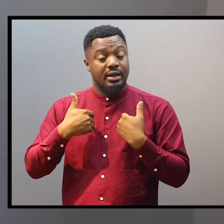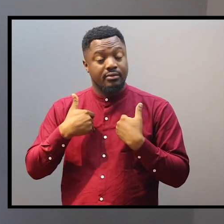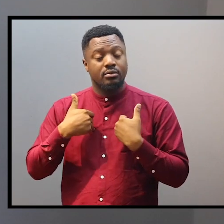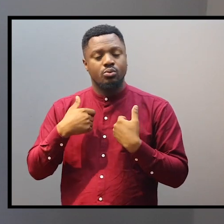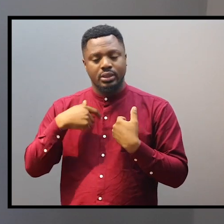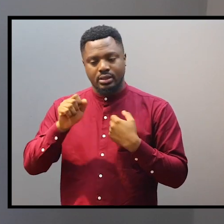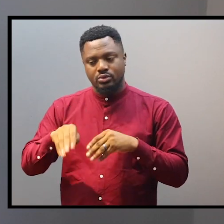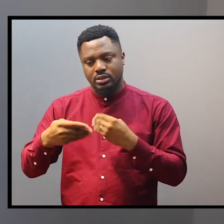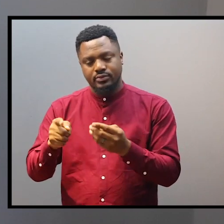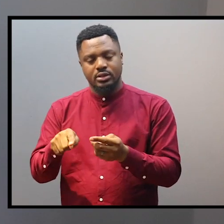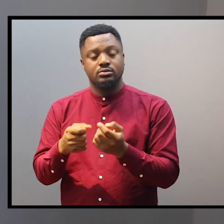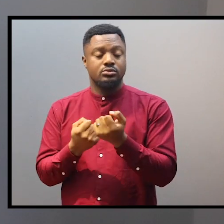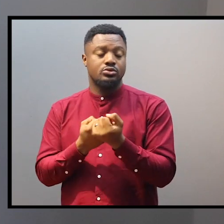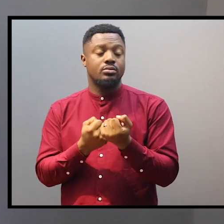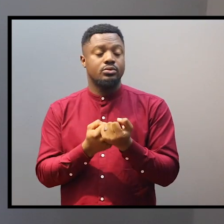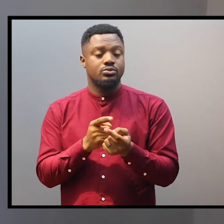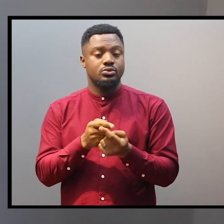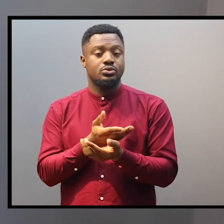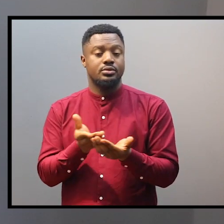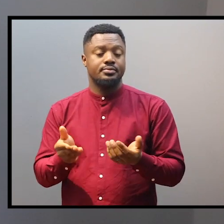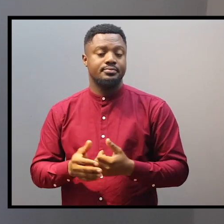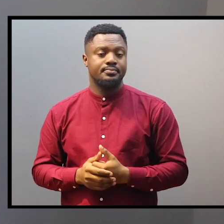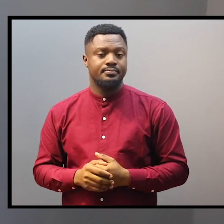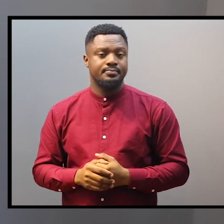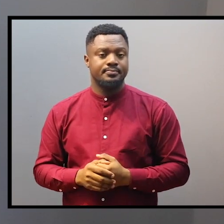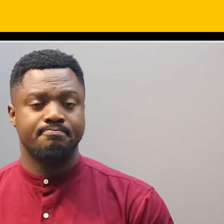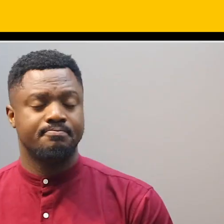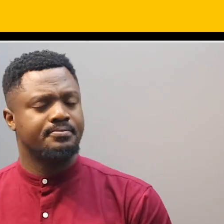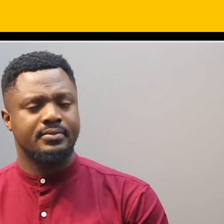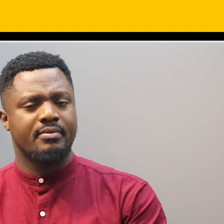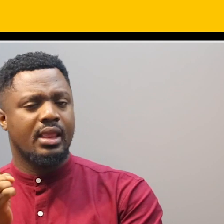are able to give these all supports as well for the child.